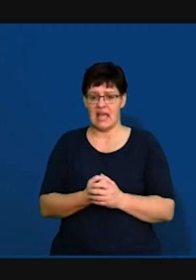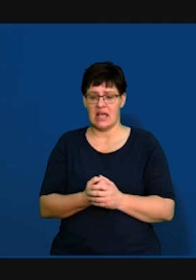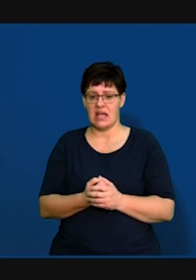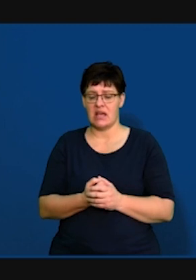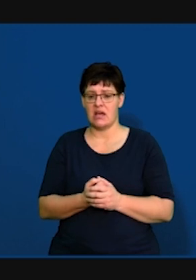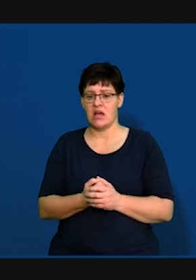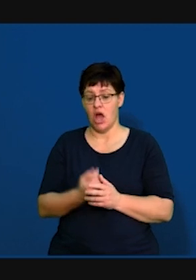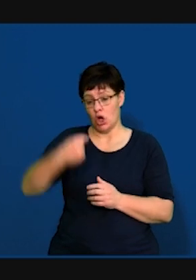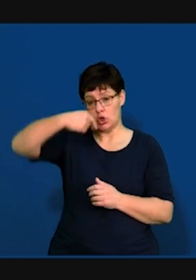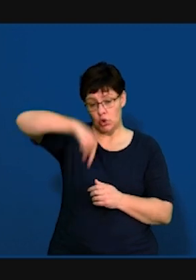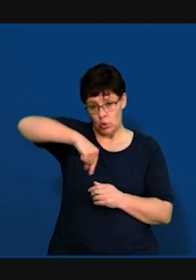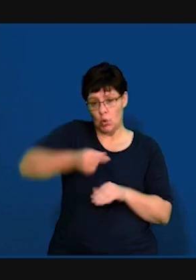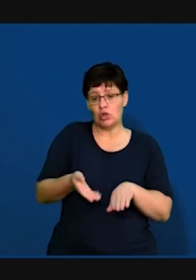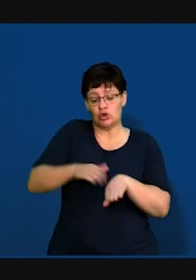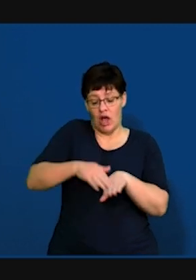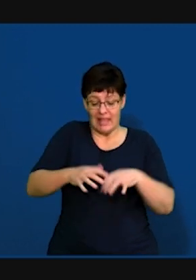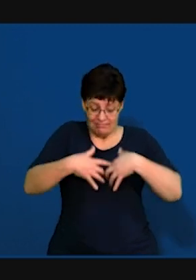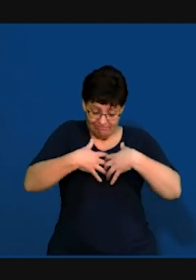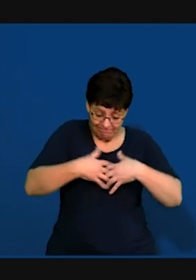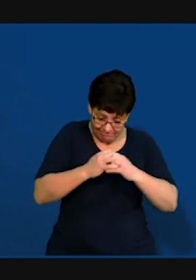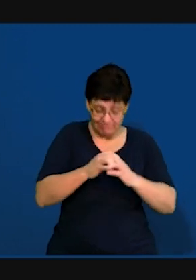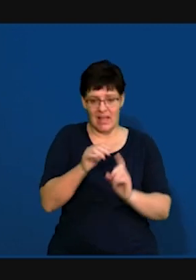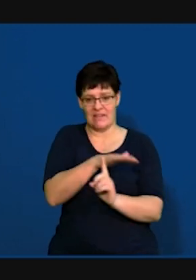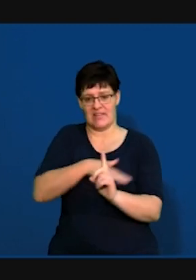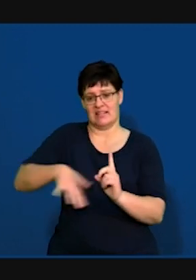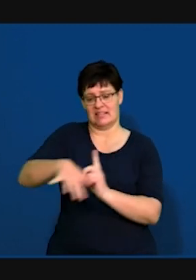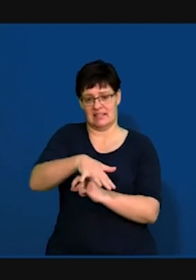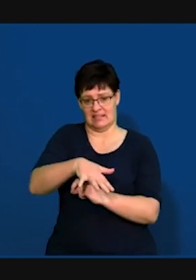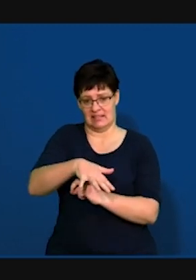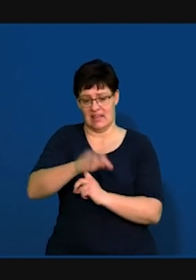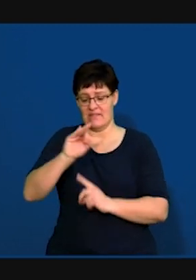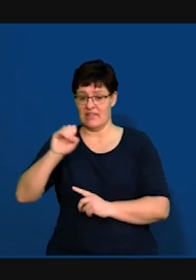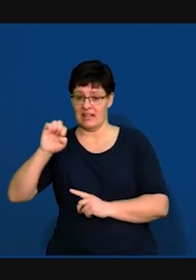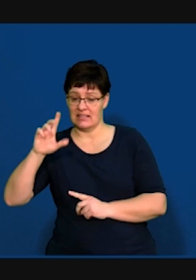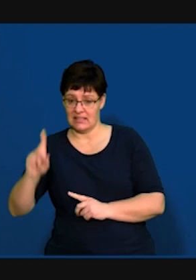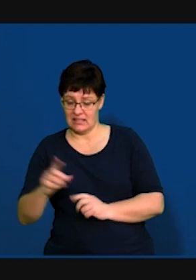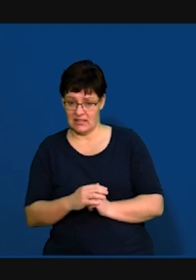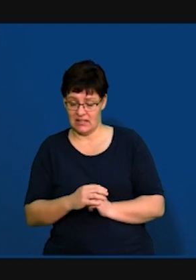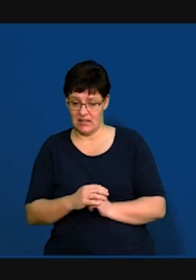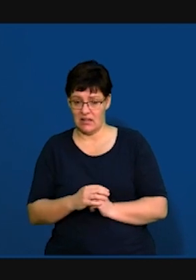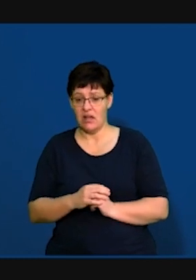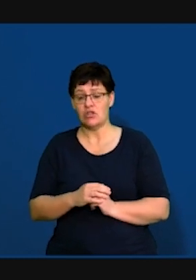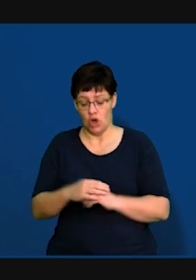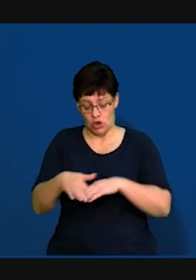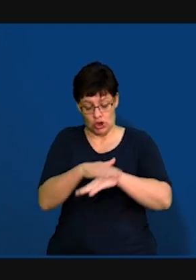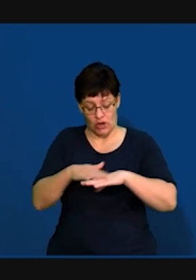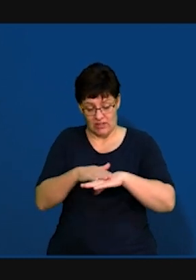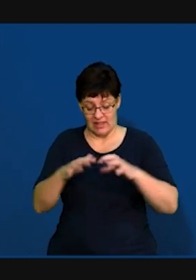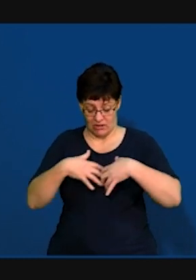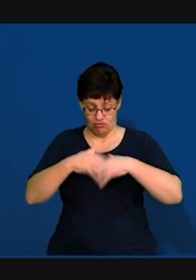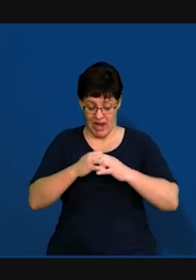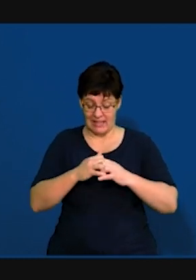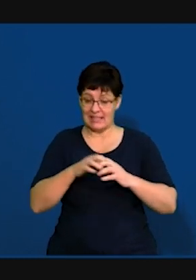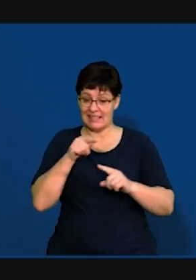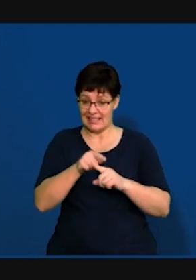Q that creates the field, okay? Now, the distance from the surface of that charge which creates the field, and we square